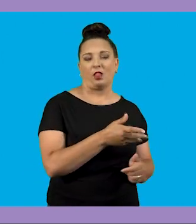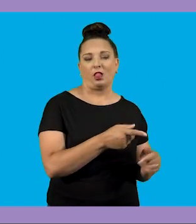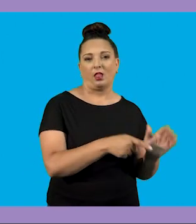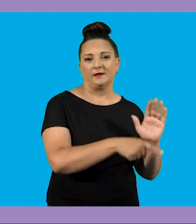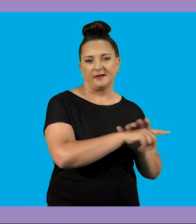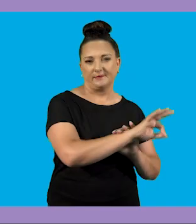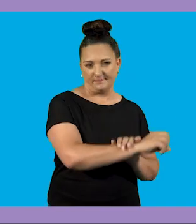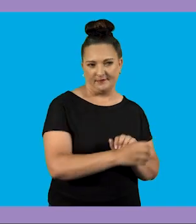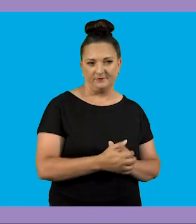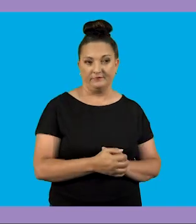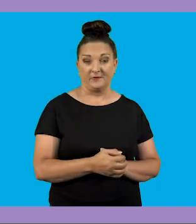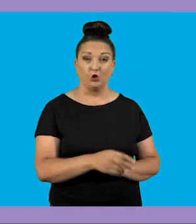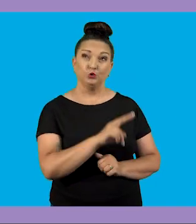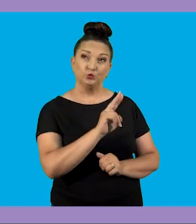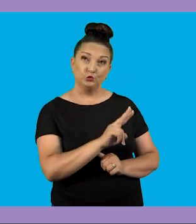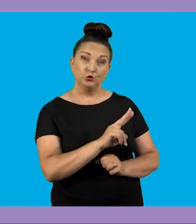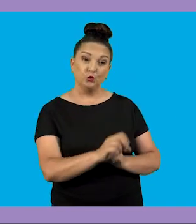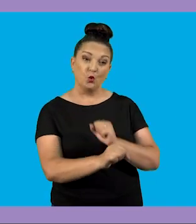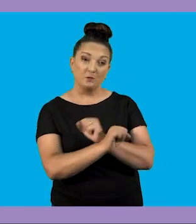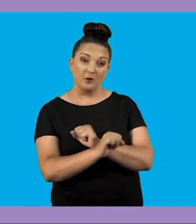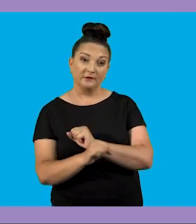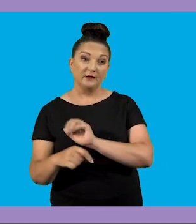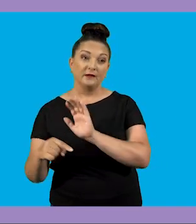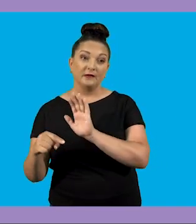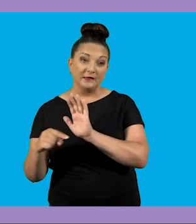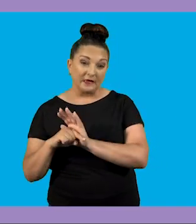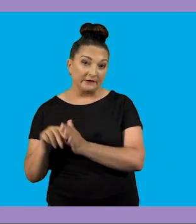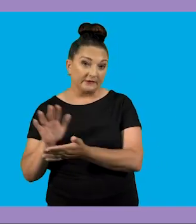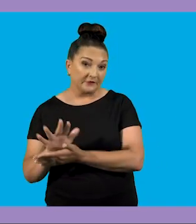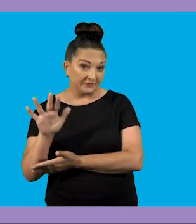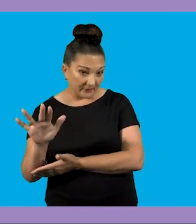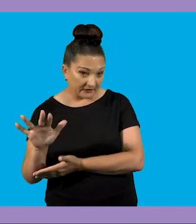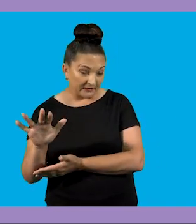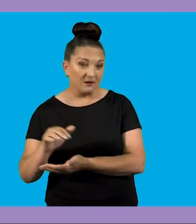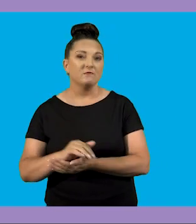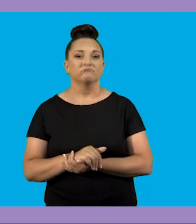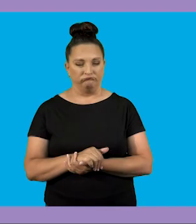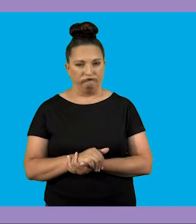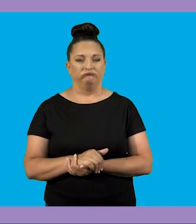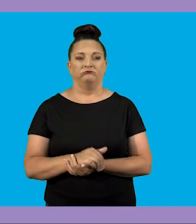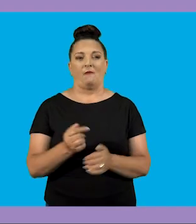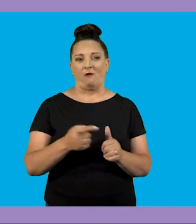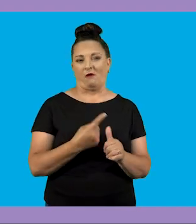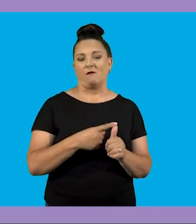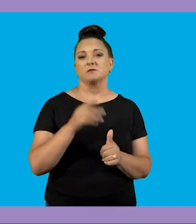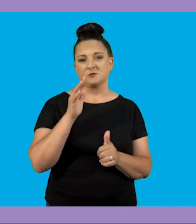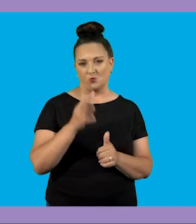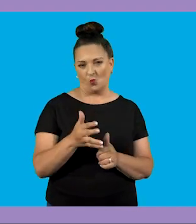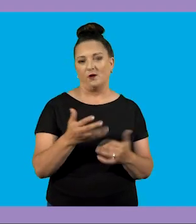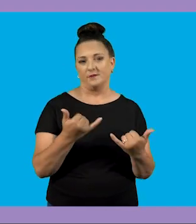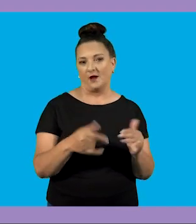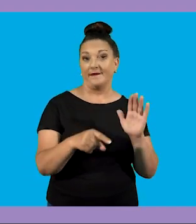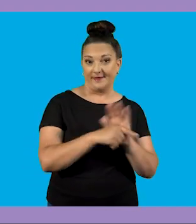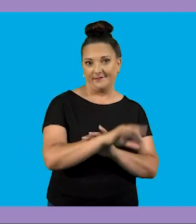a negative 30. And if I say 2 multiplied by a negative 15, that is going to give us there